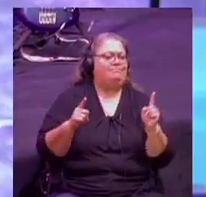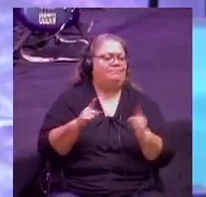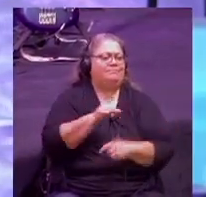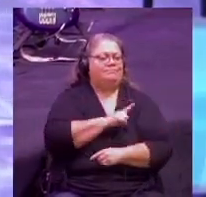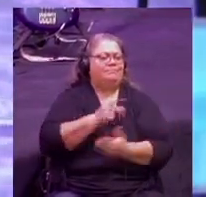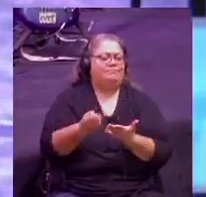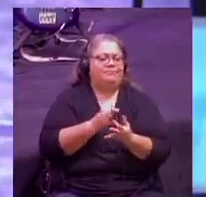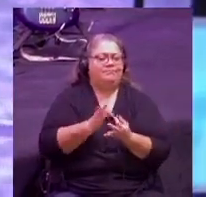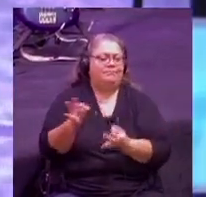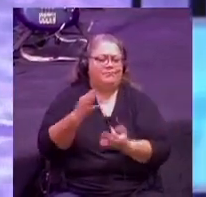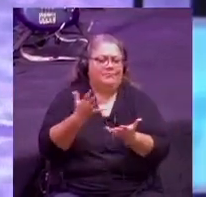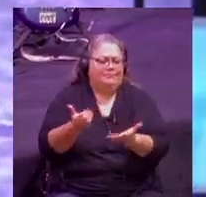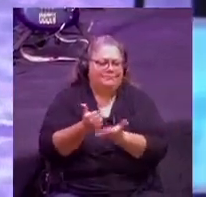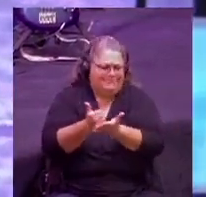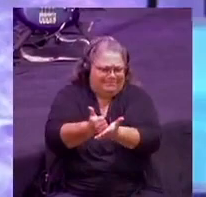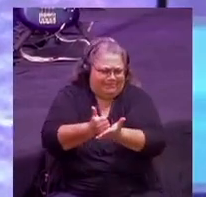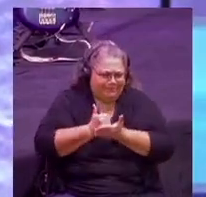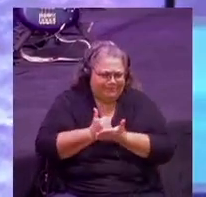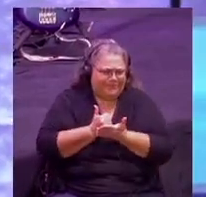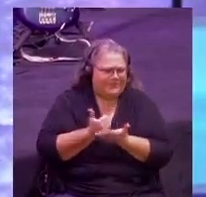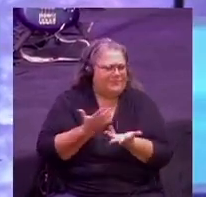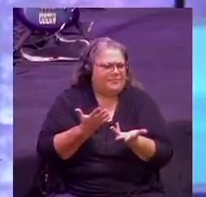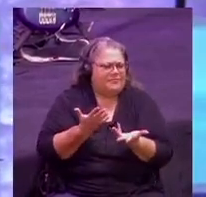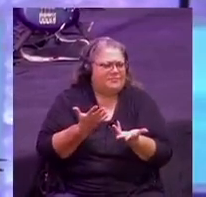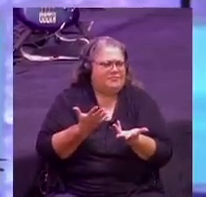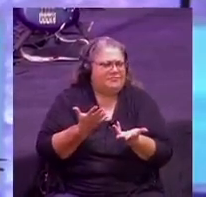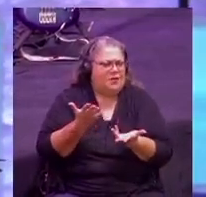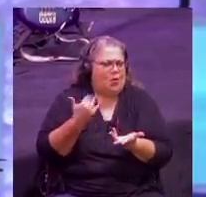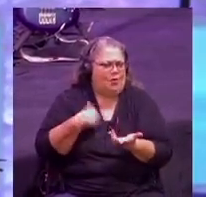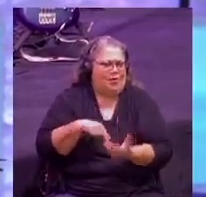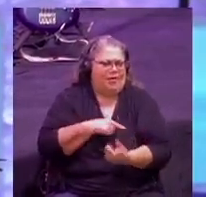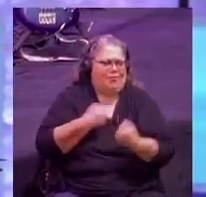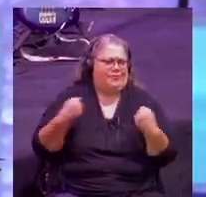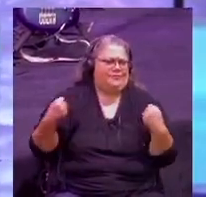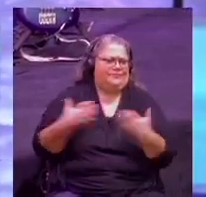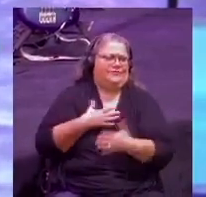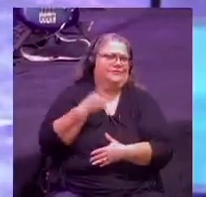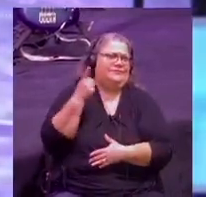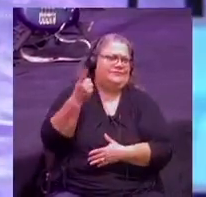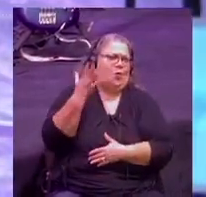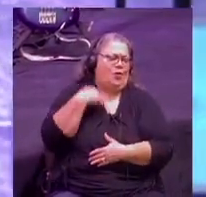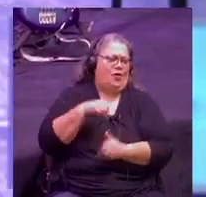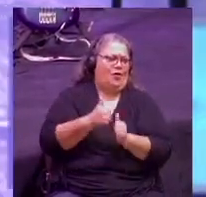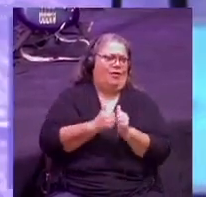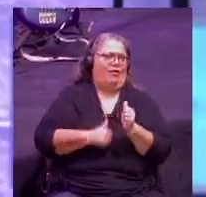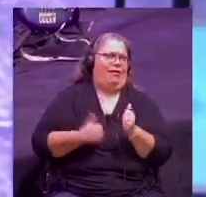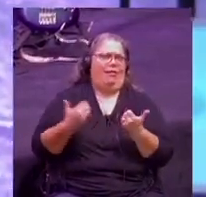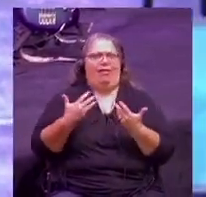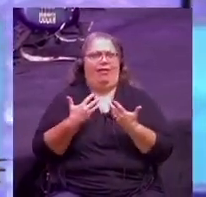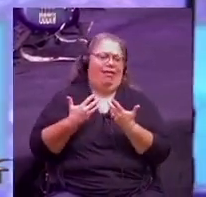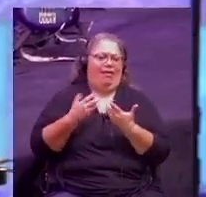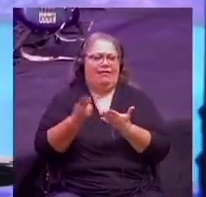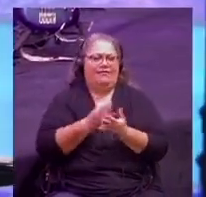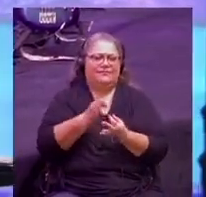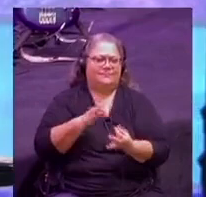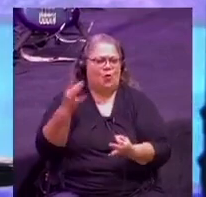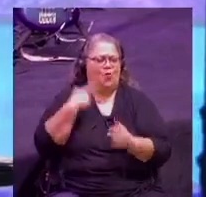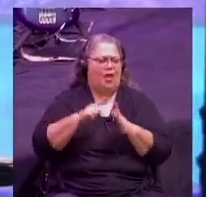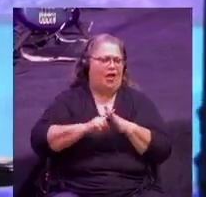us. So why are we so afraid of him? Why do we avoid him? Why do we run from